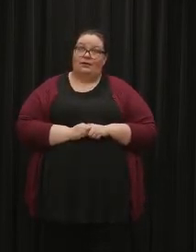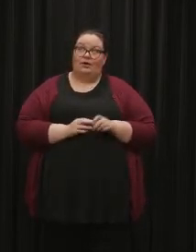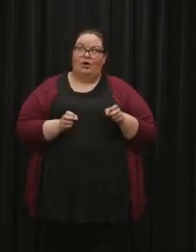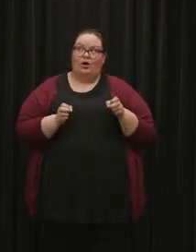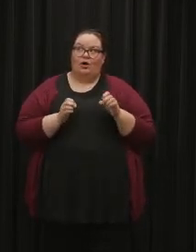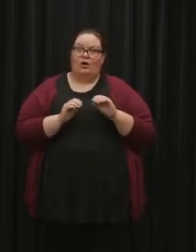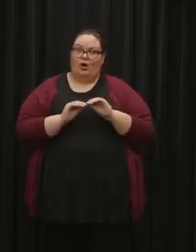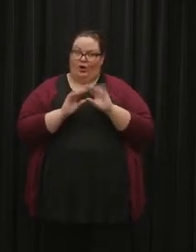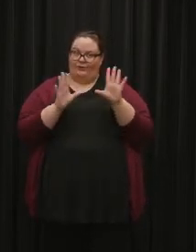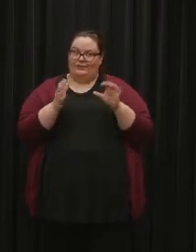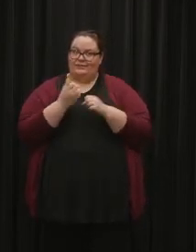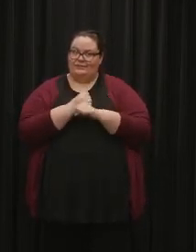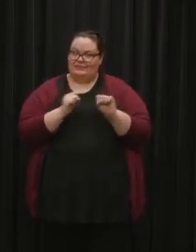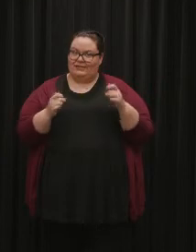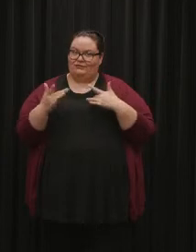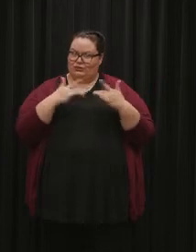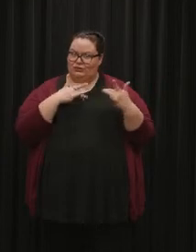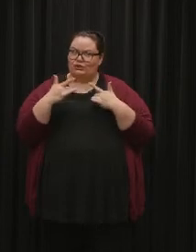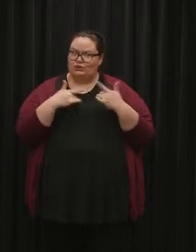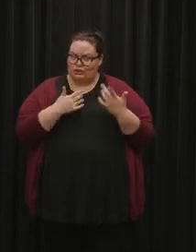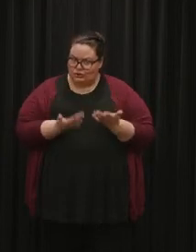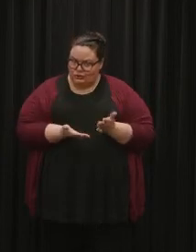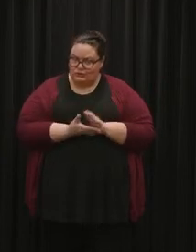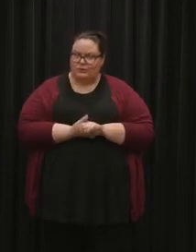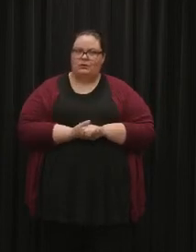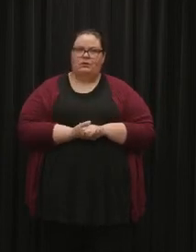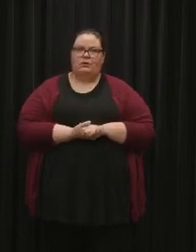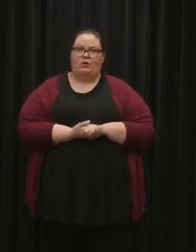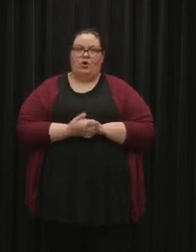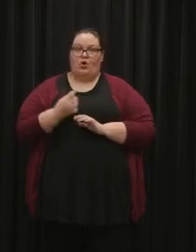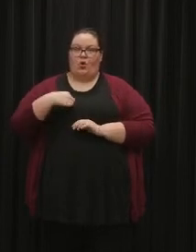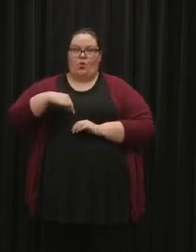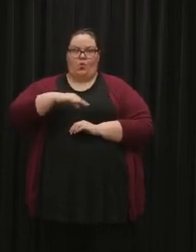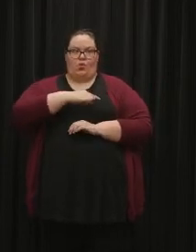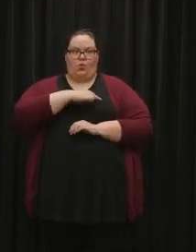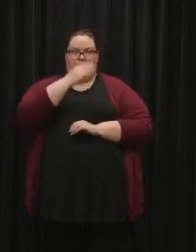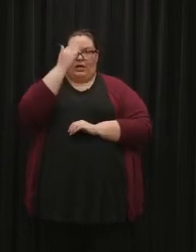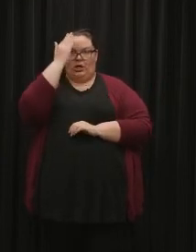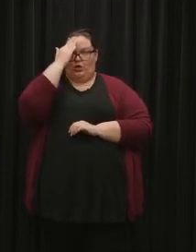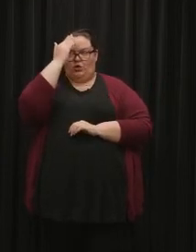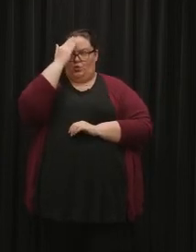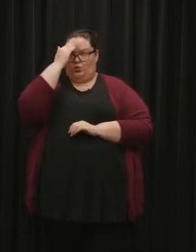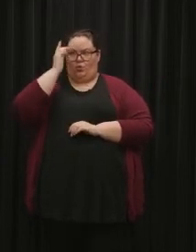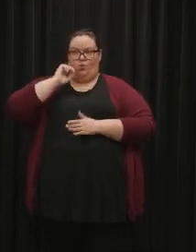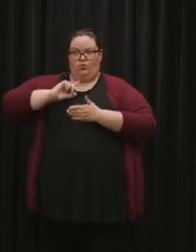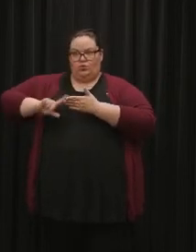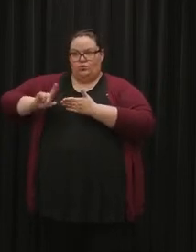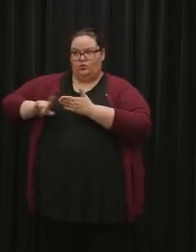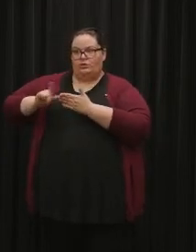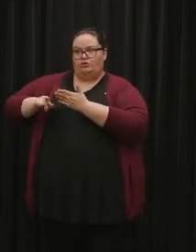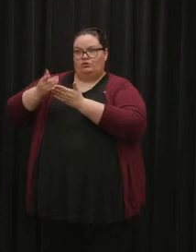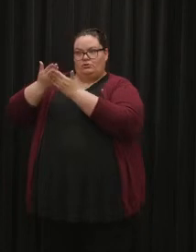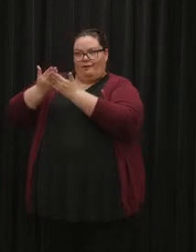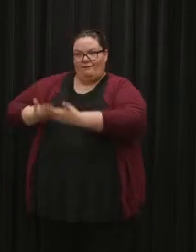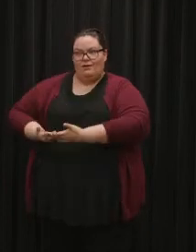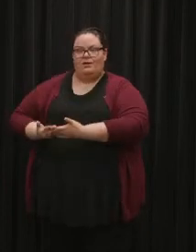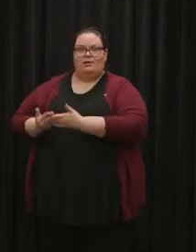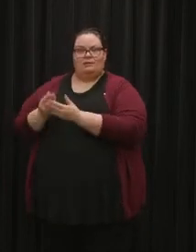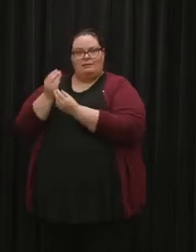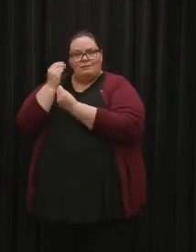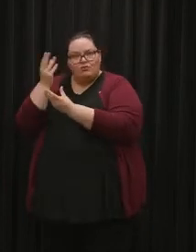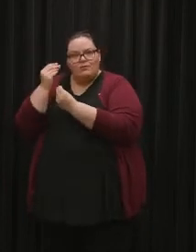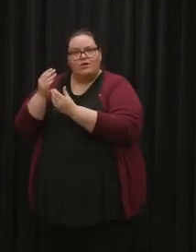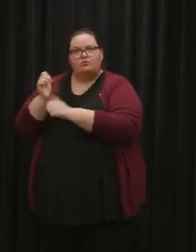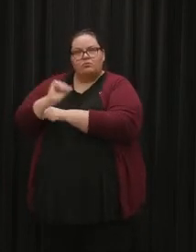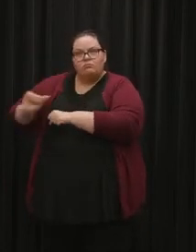safety is our biggest concern, and obviously, we can assure the safety based on all the research and efficacy and data and